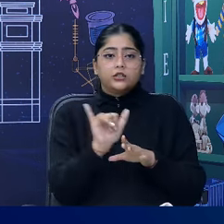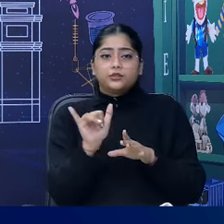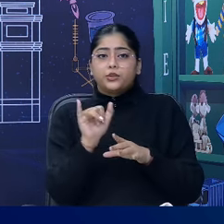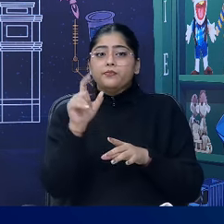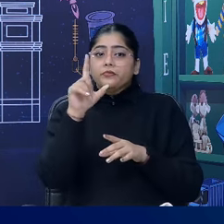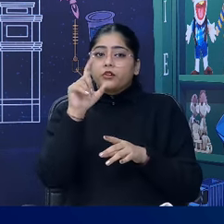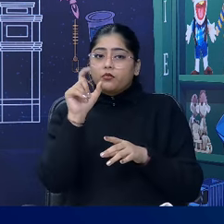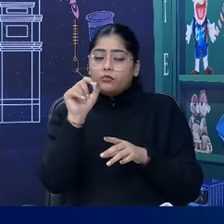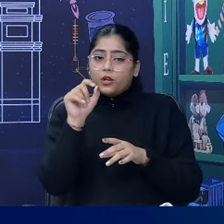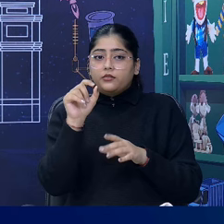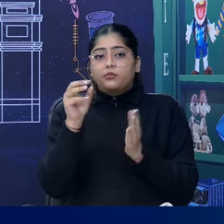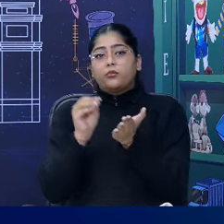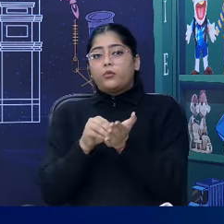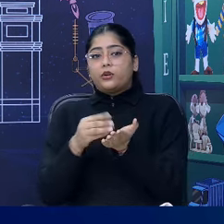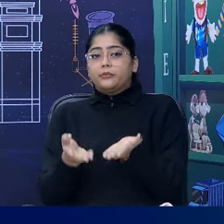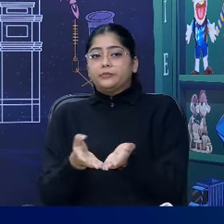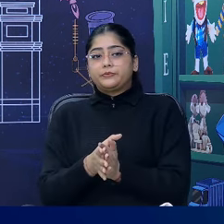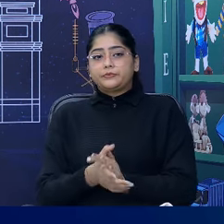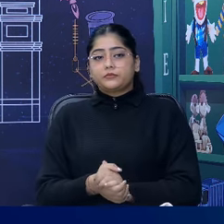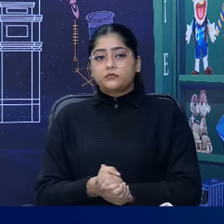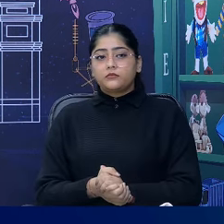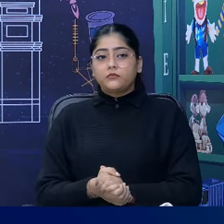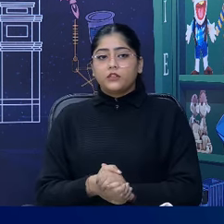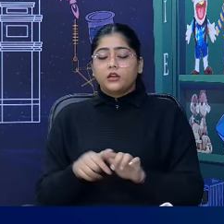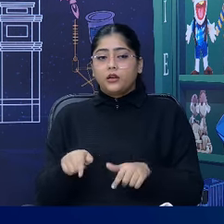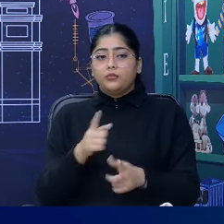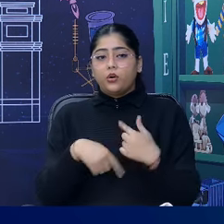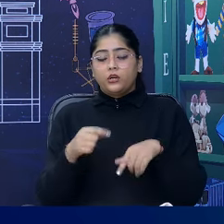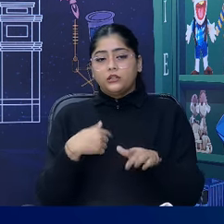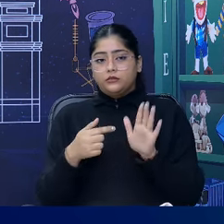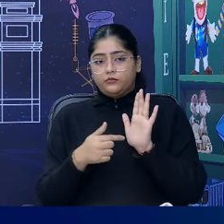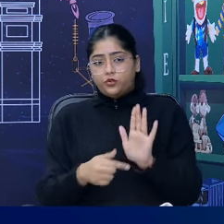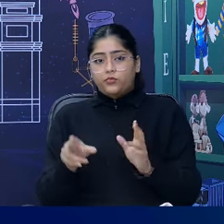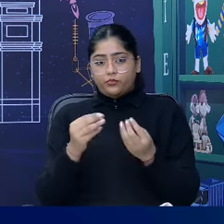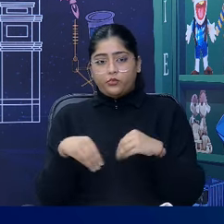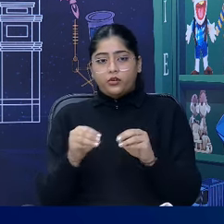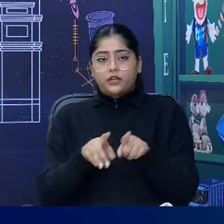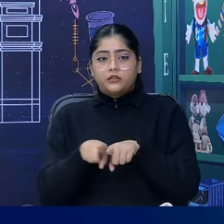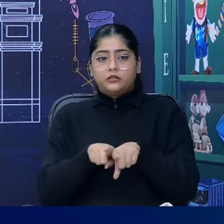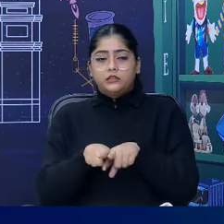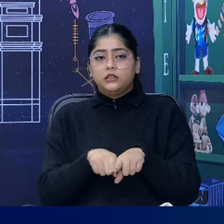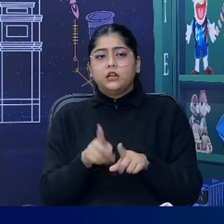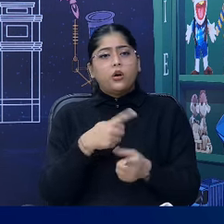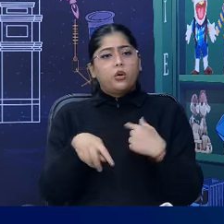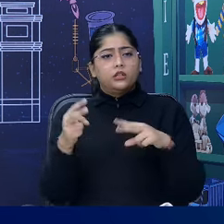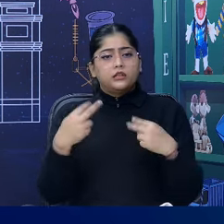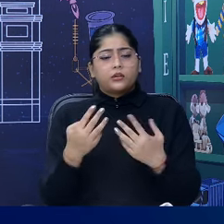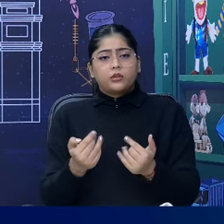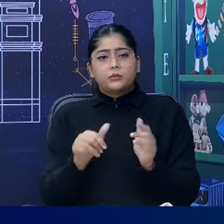is included and 10 is included. Here we can see one more example. Children, you can see set